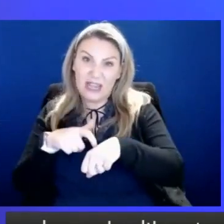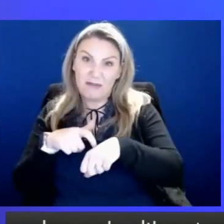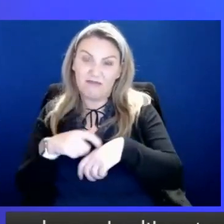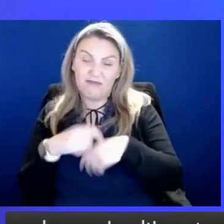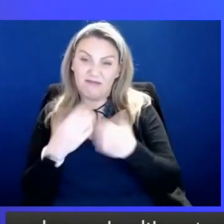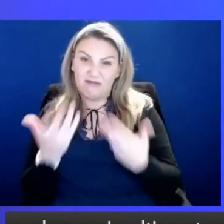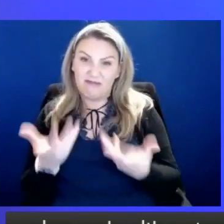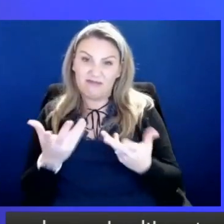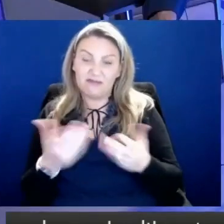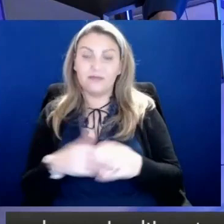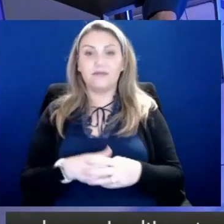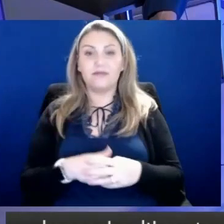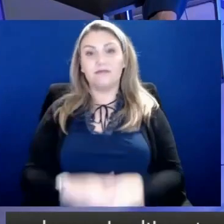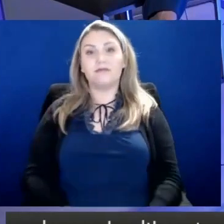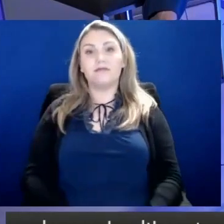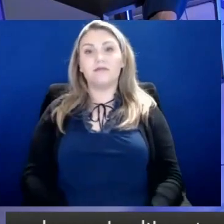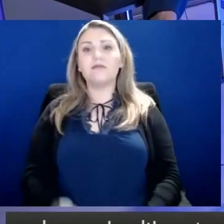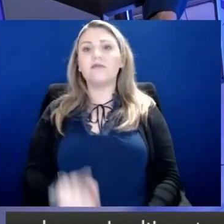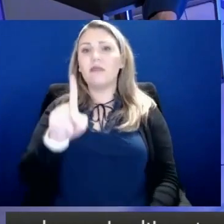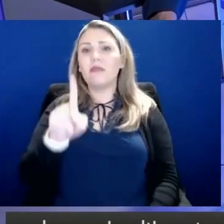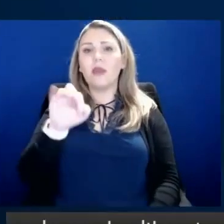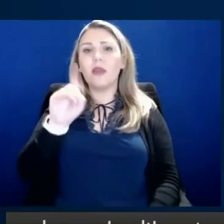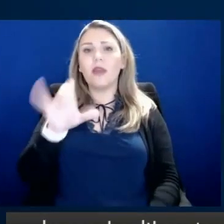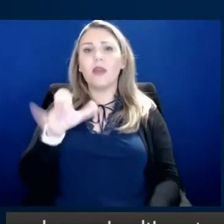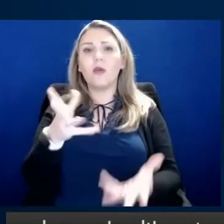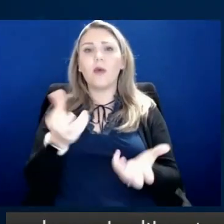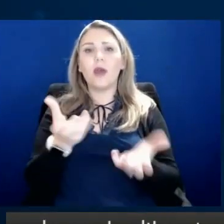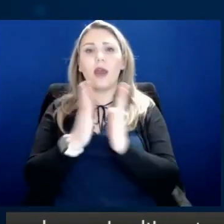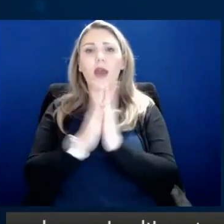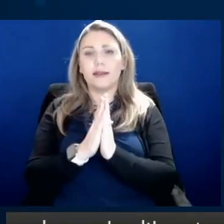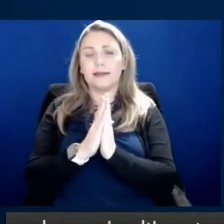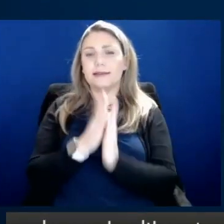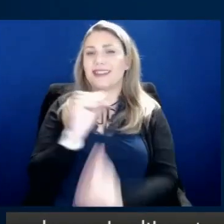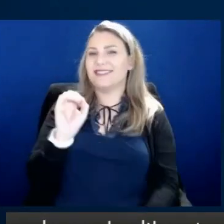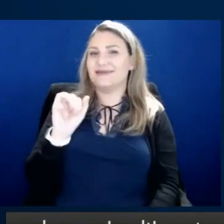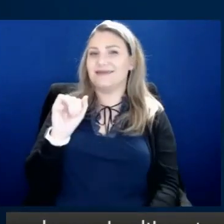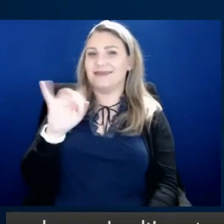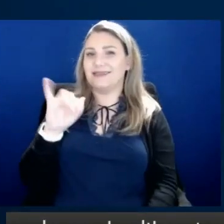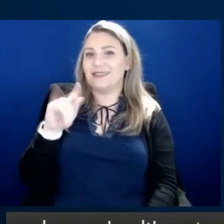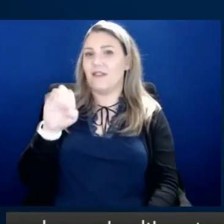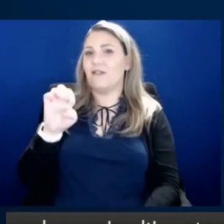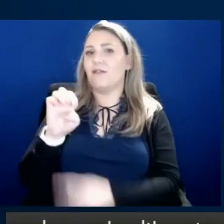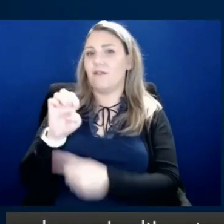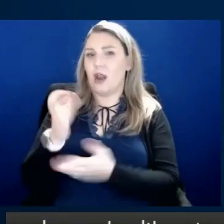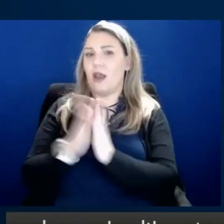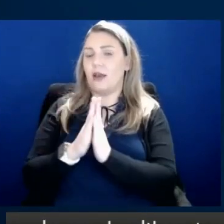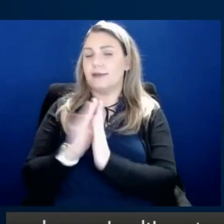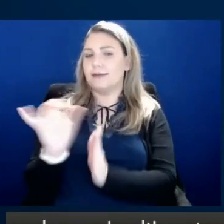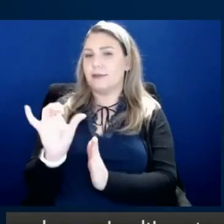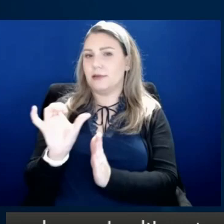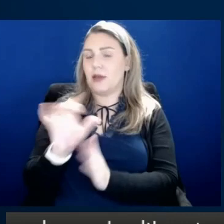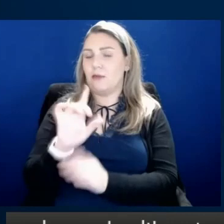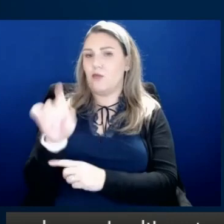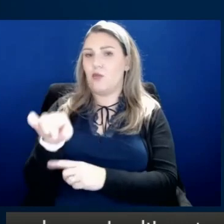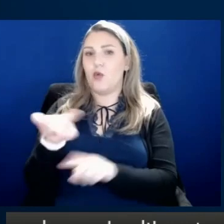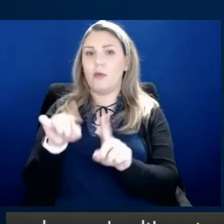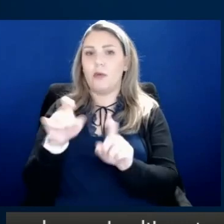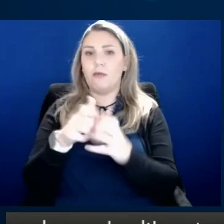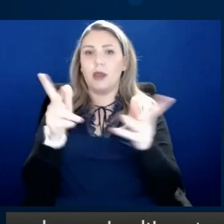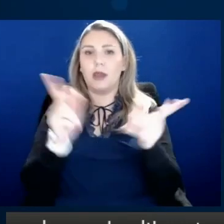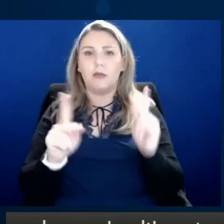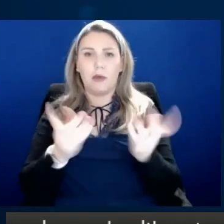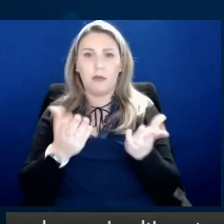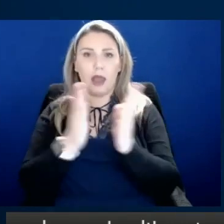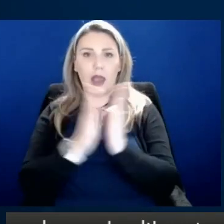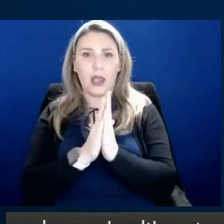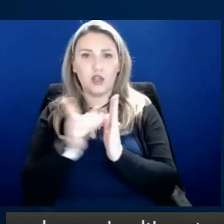longer. Kelly, I want to ask you, and Stephanie, I'll ask you the same question. But a lot of people will ask, did you have